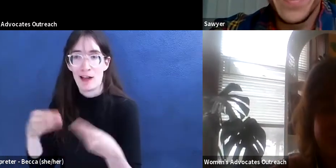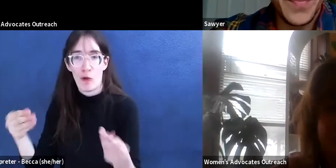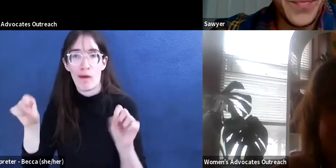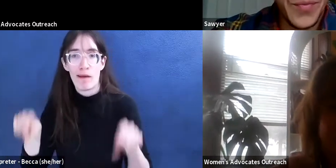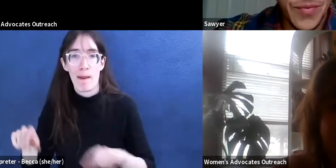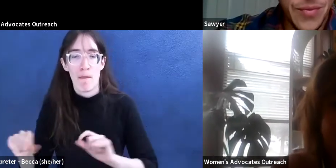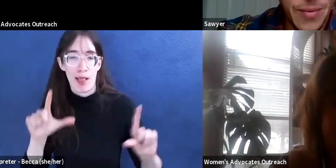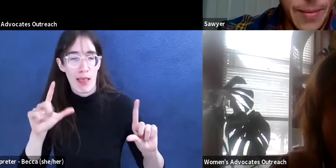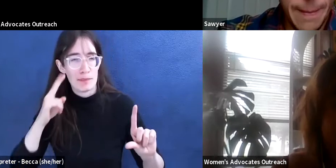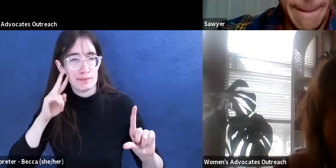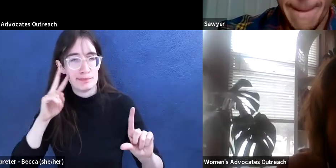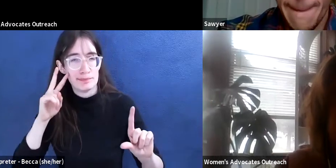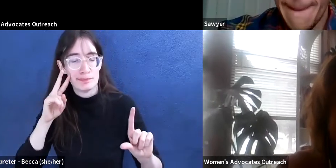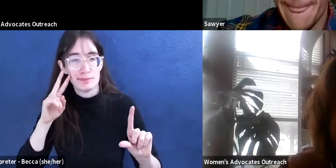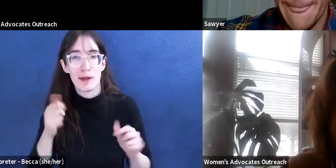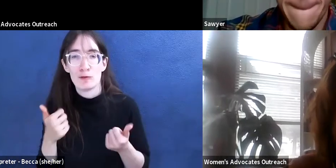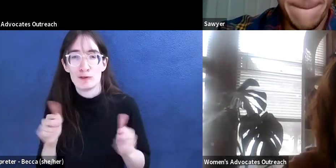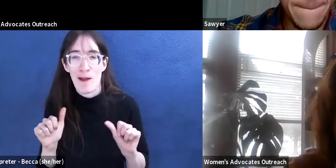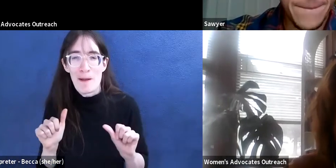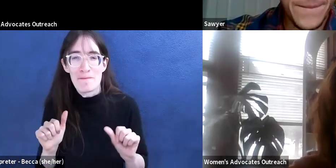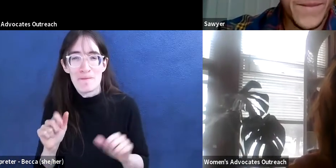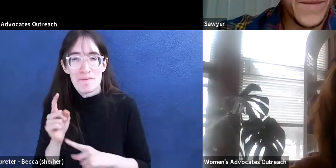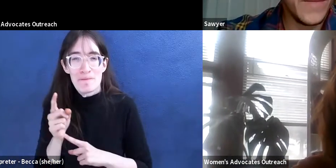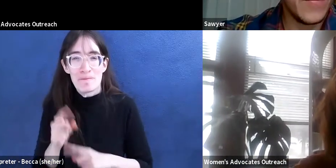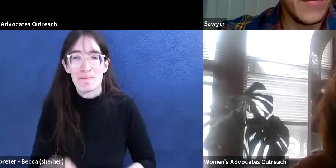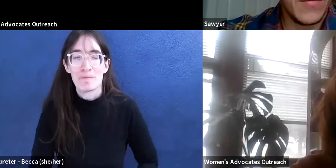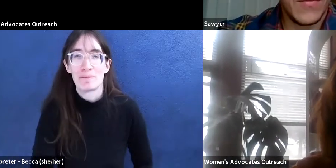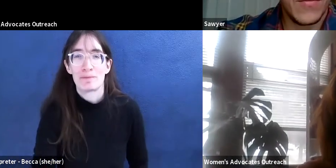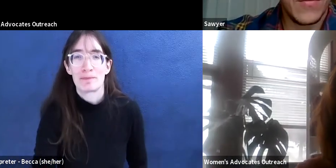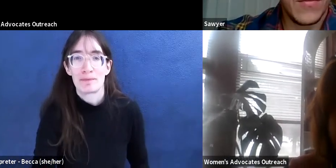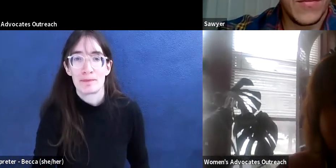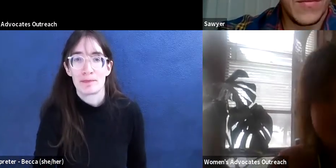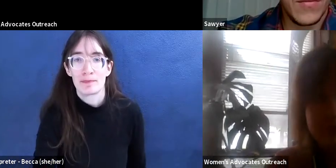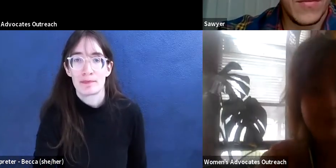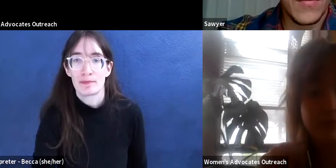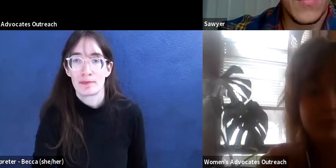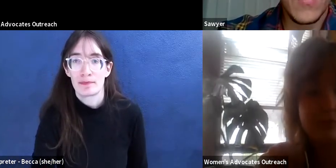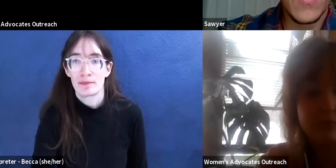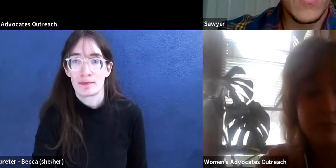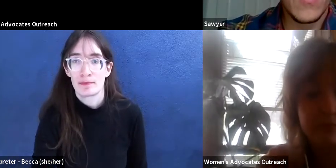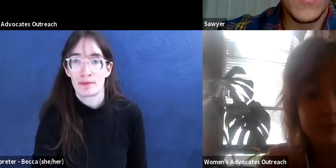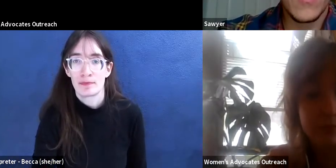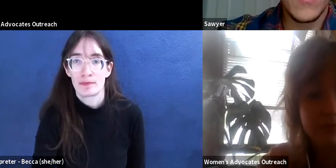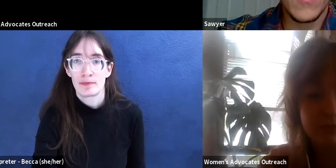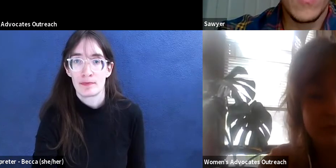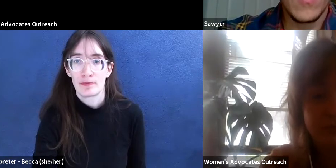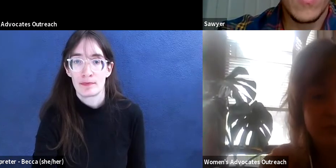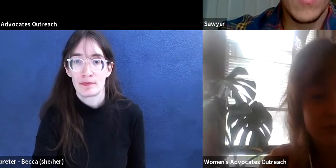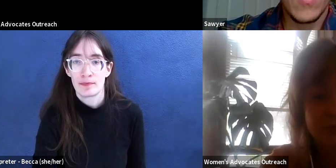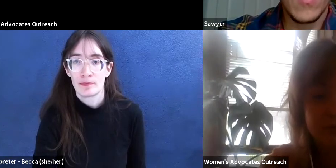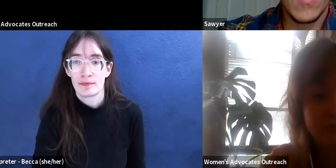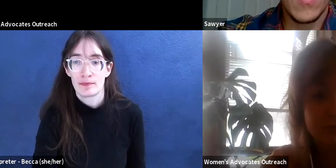are meant for listening to like with your kid, and it's